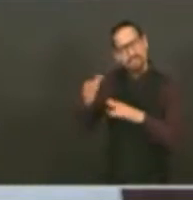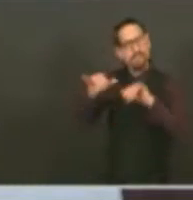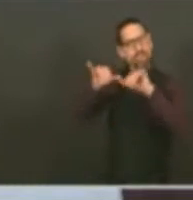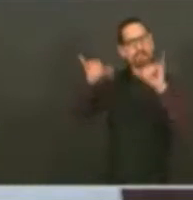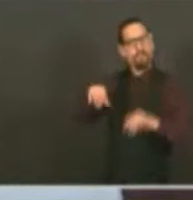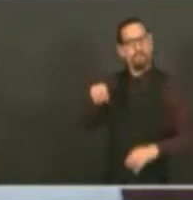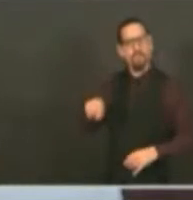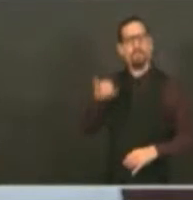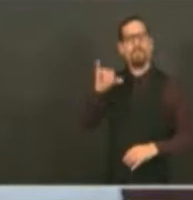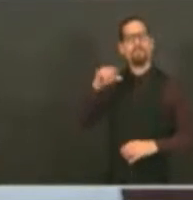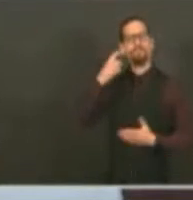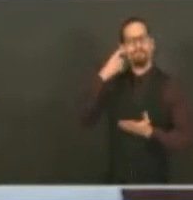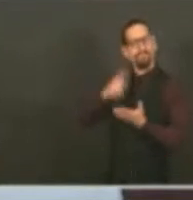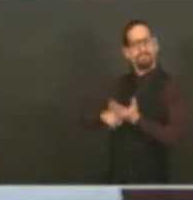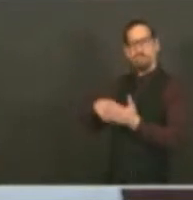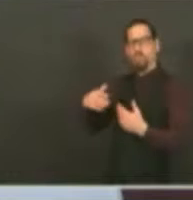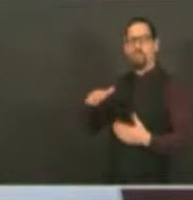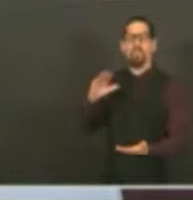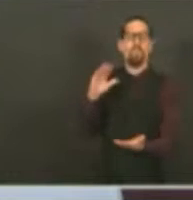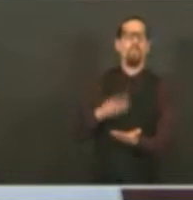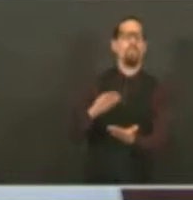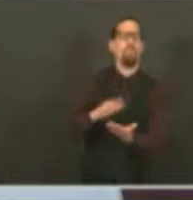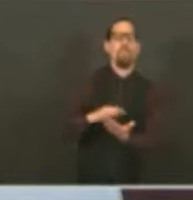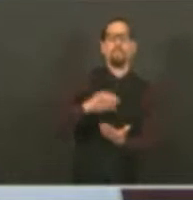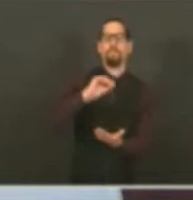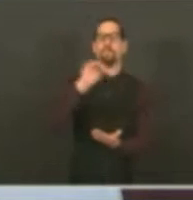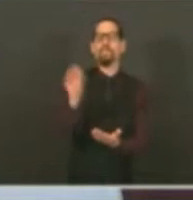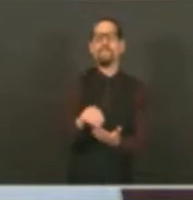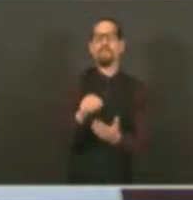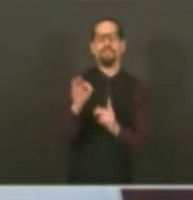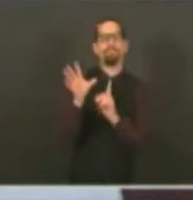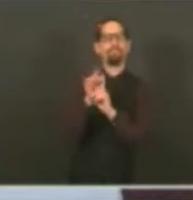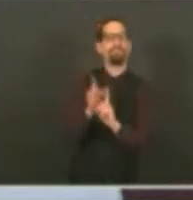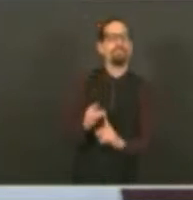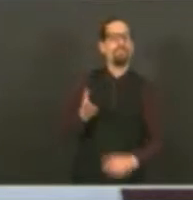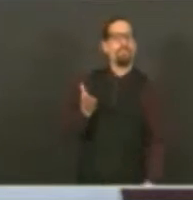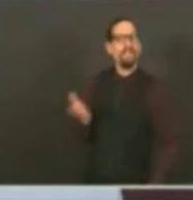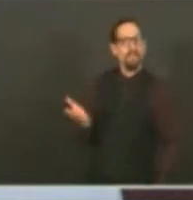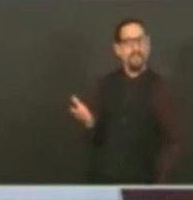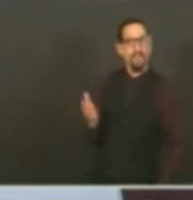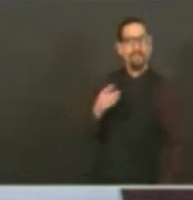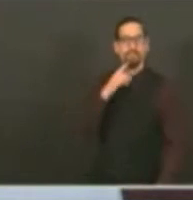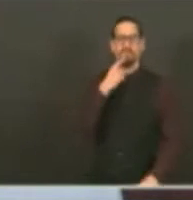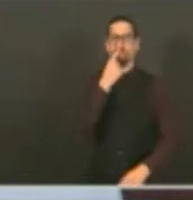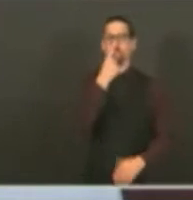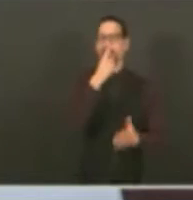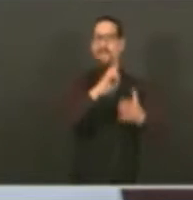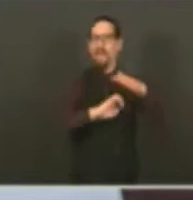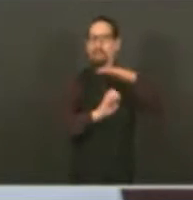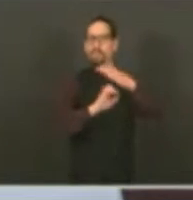Risk Elementary School in Central Falls last week, Central Falls, like the